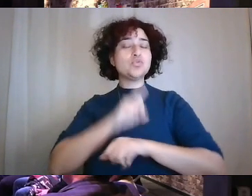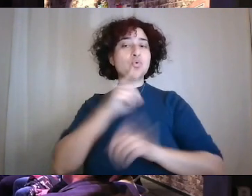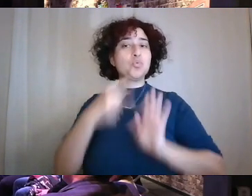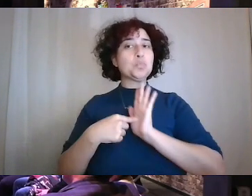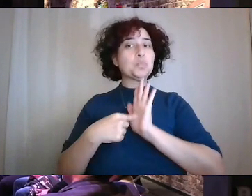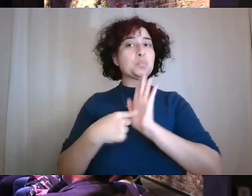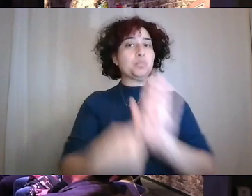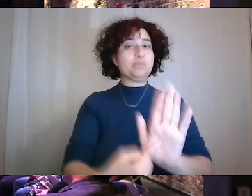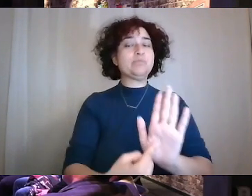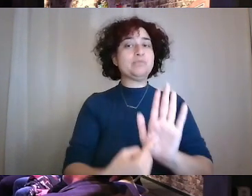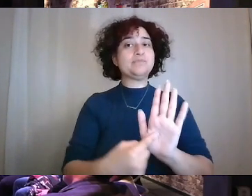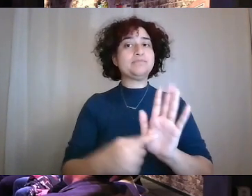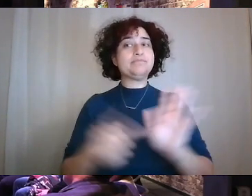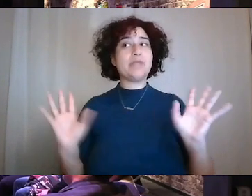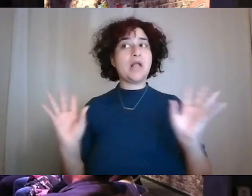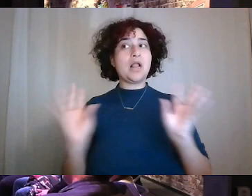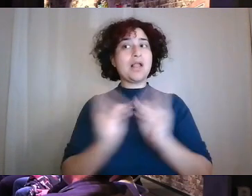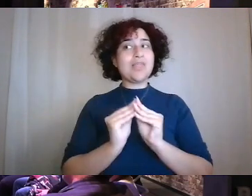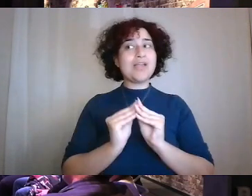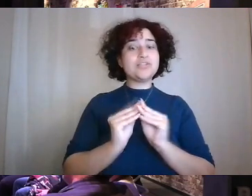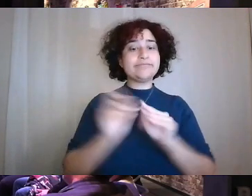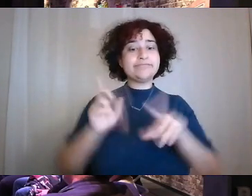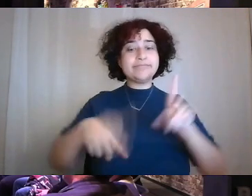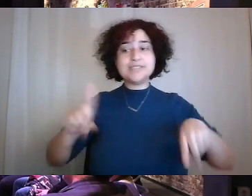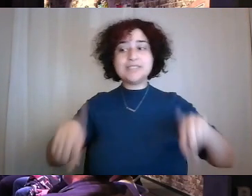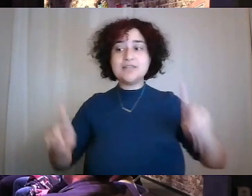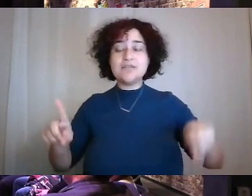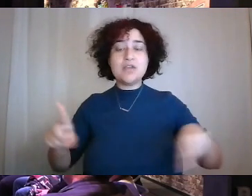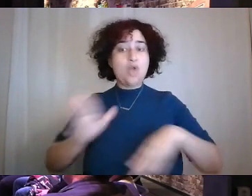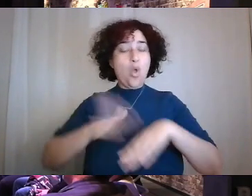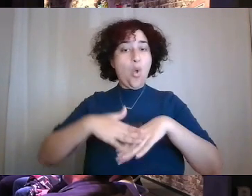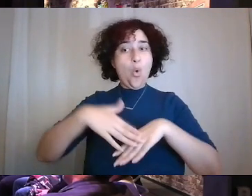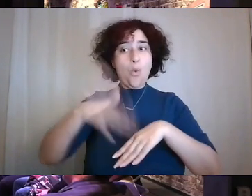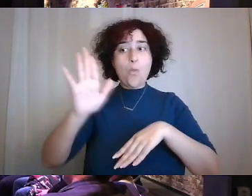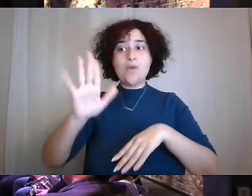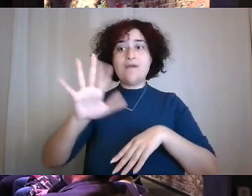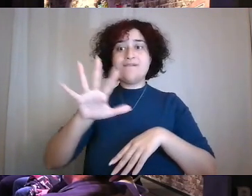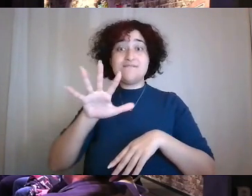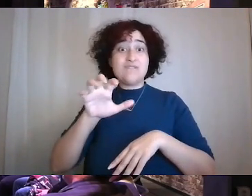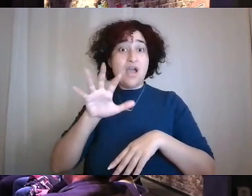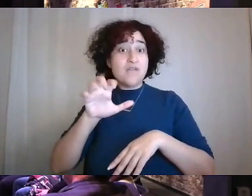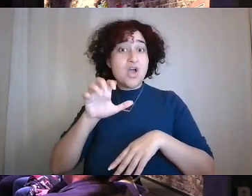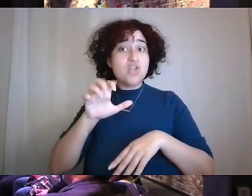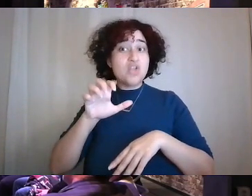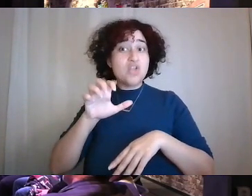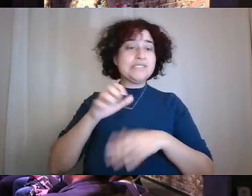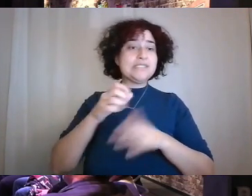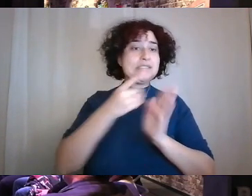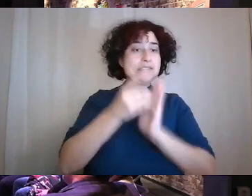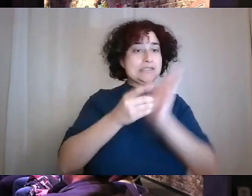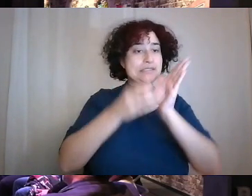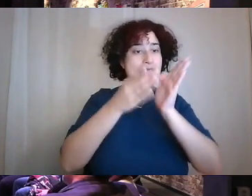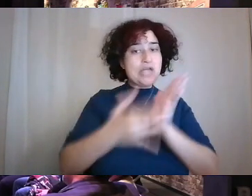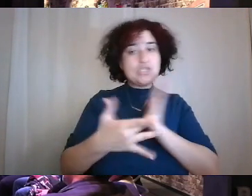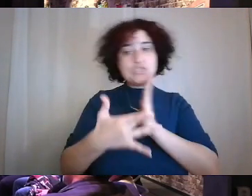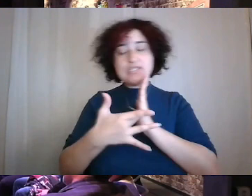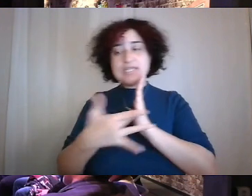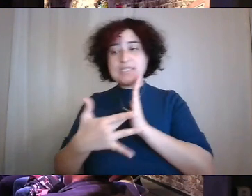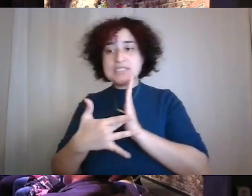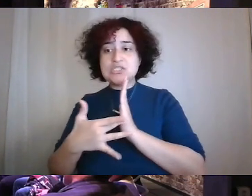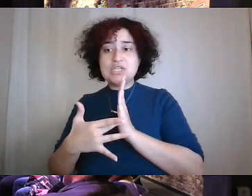the over 500 designers, technicians, stage management, folks